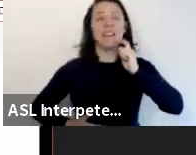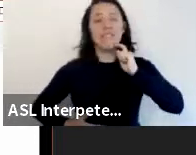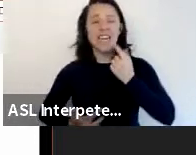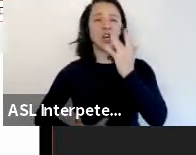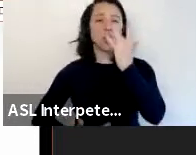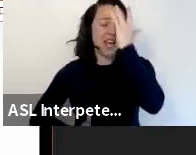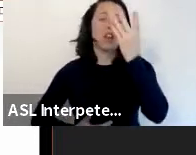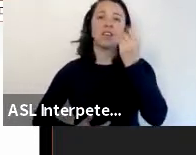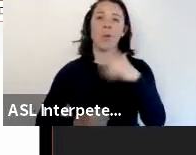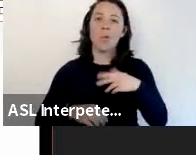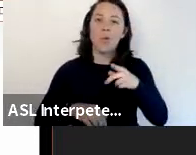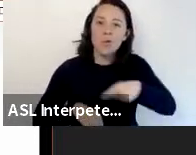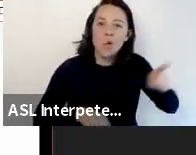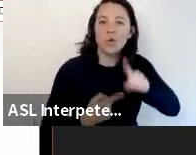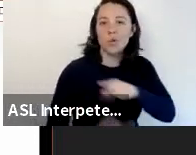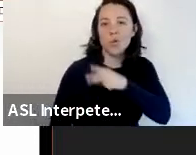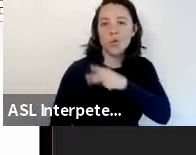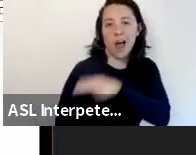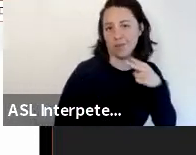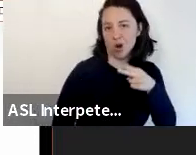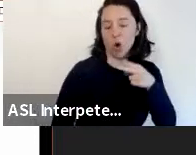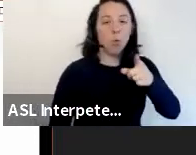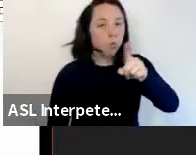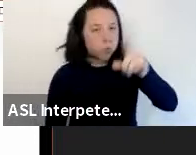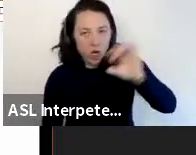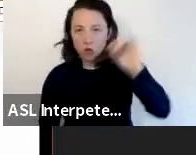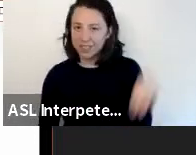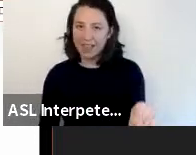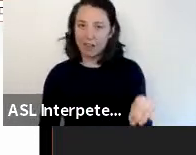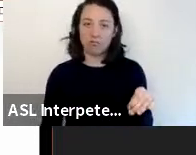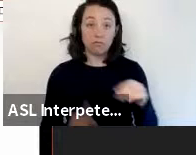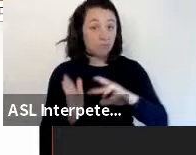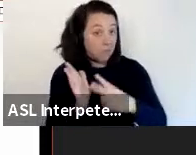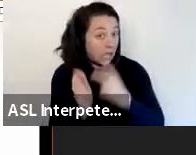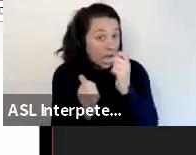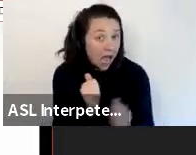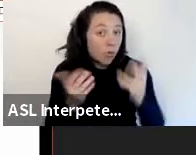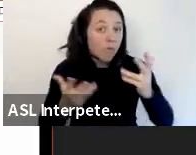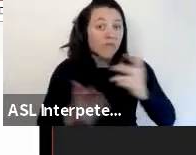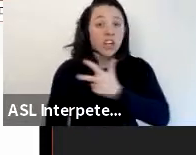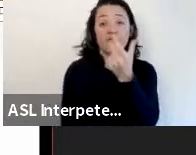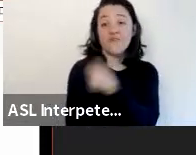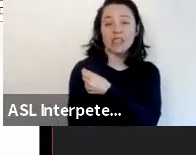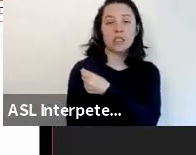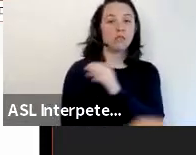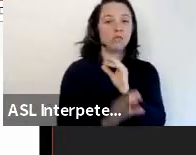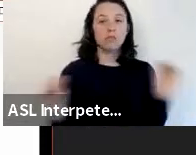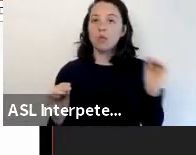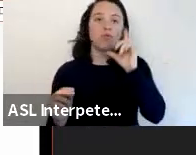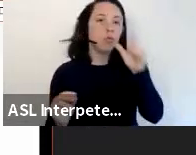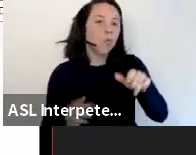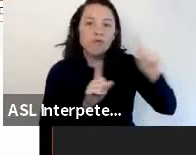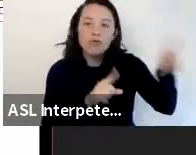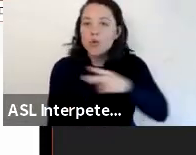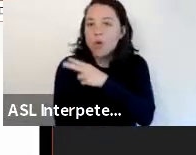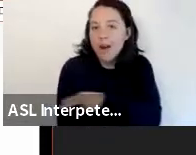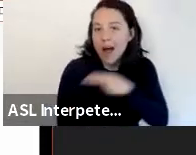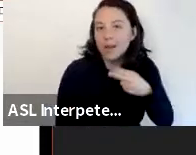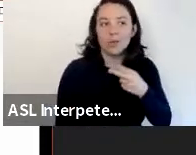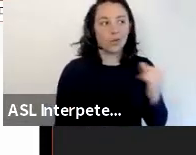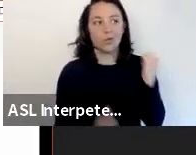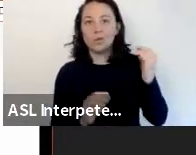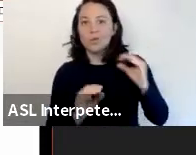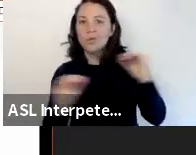about comparing different vaccines. Both these vaccines have 100% effectiveness in preventing severe